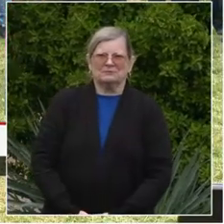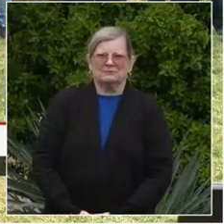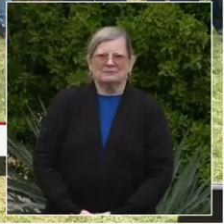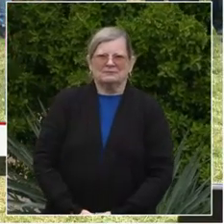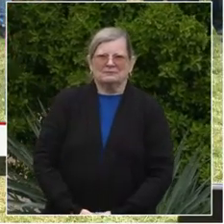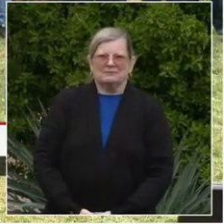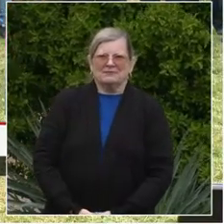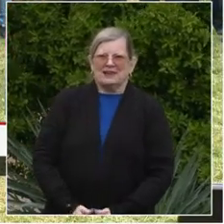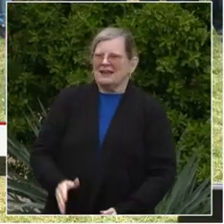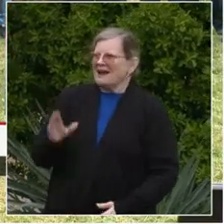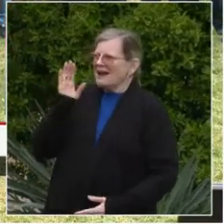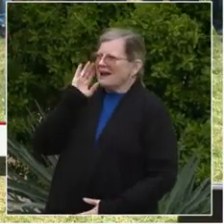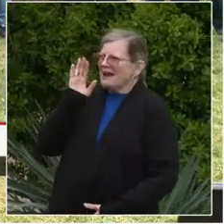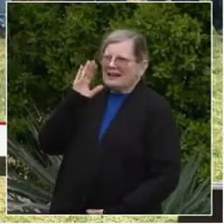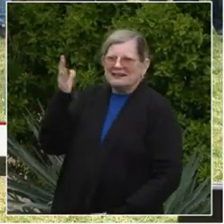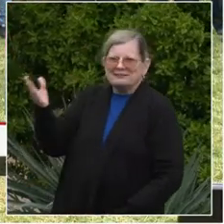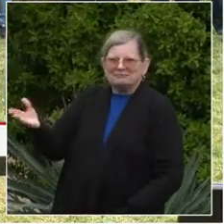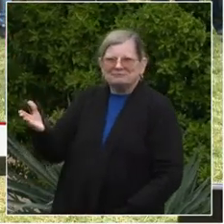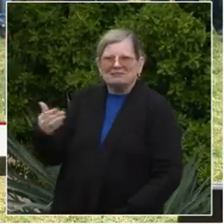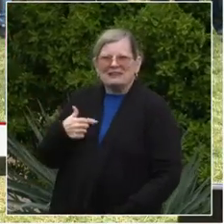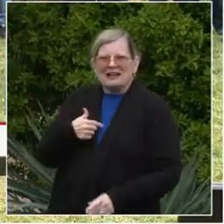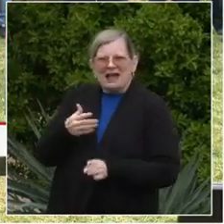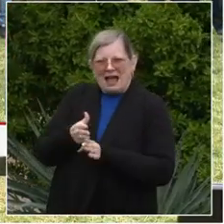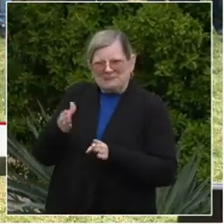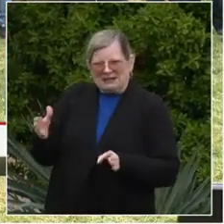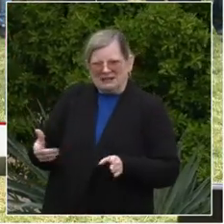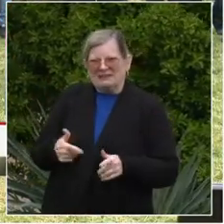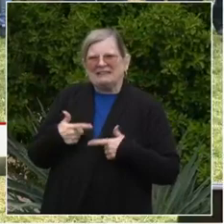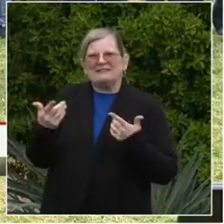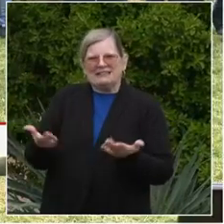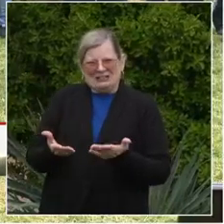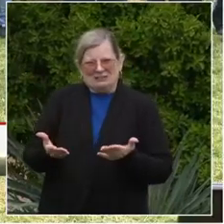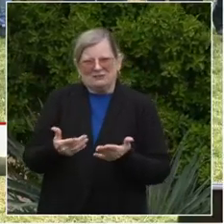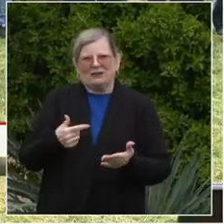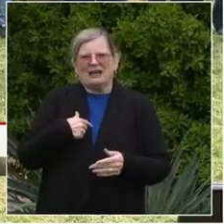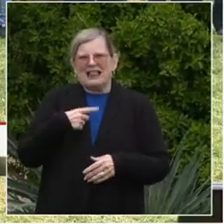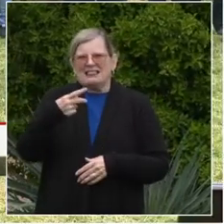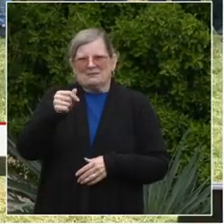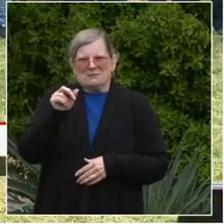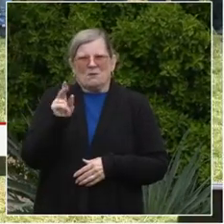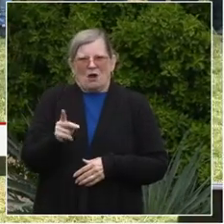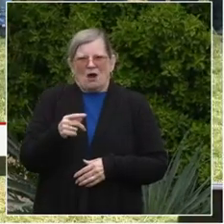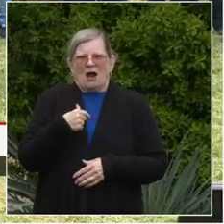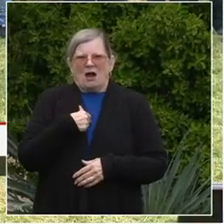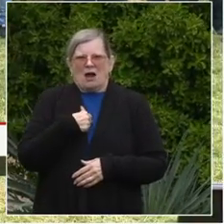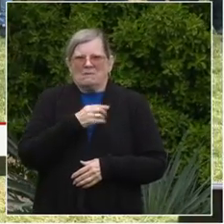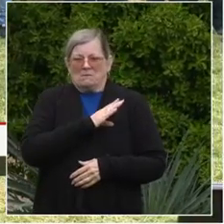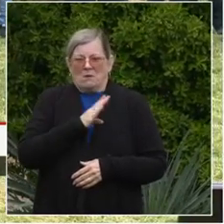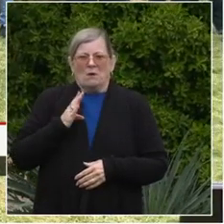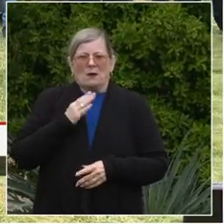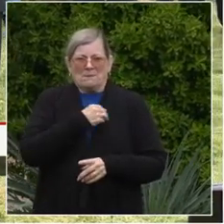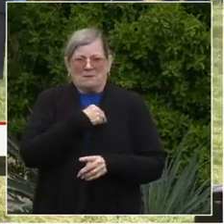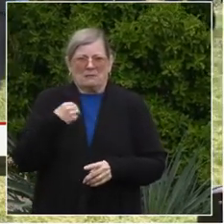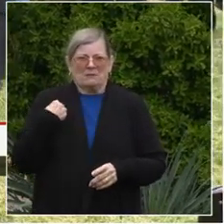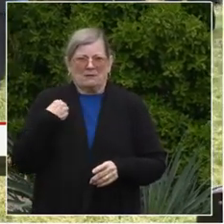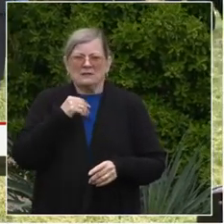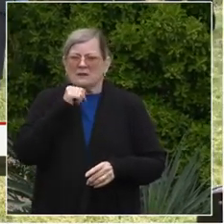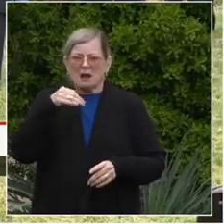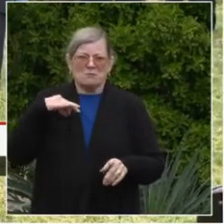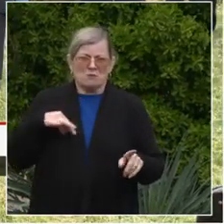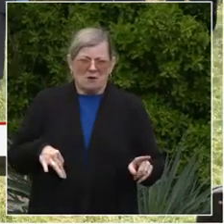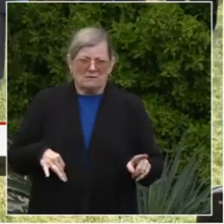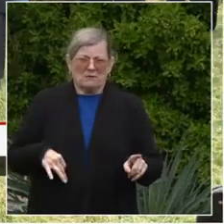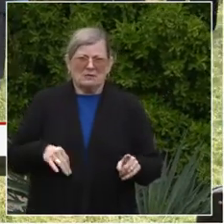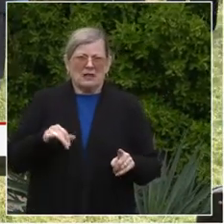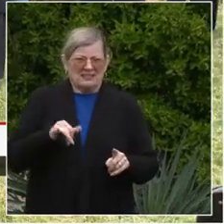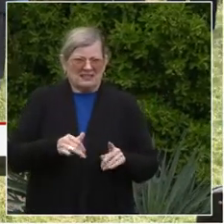Hi, I am a neighborhood resident. I live on the park. I'm also a board member of the nonprofit that maintains and operates the